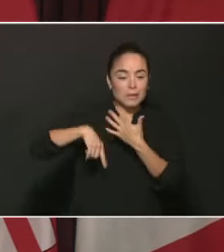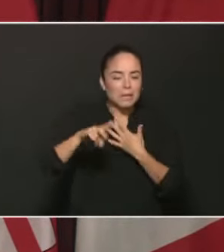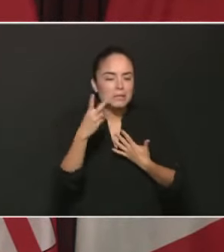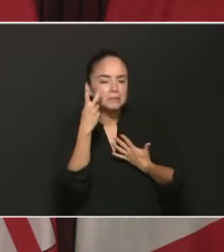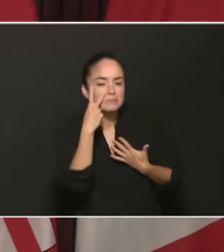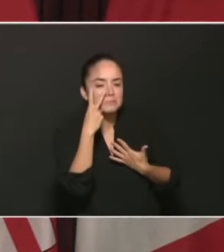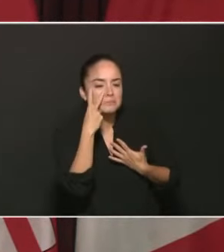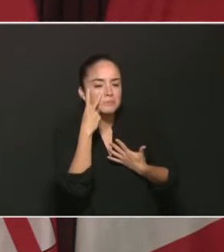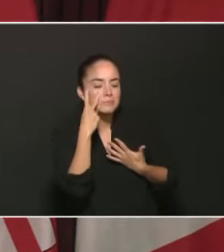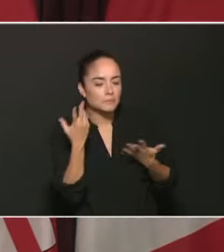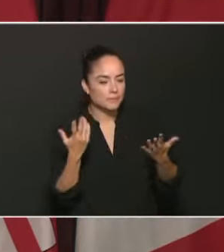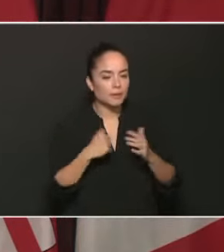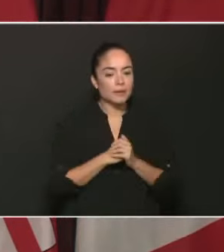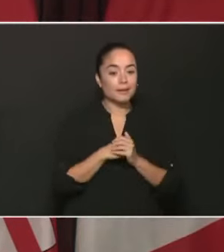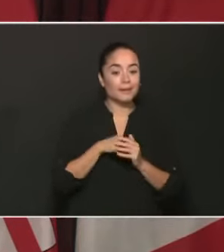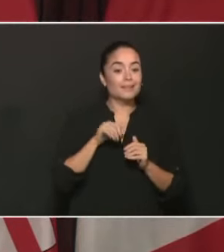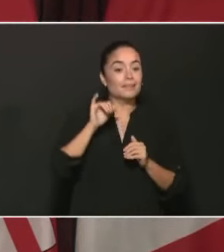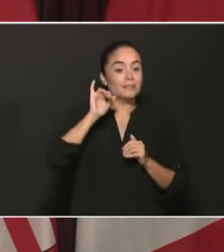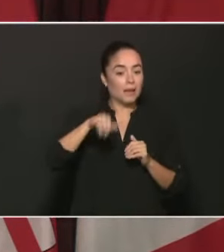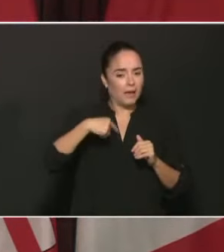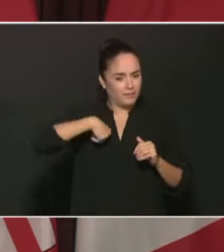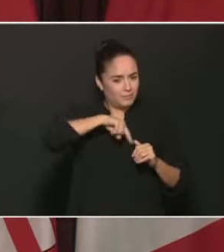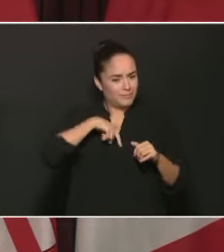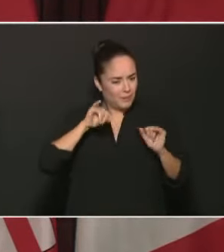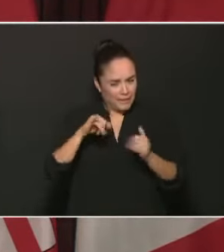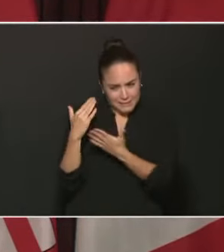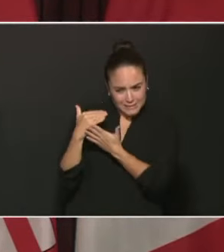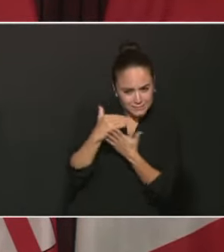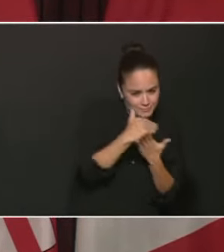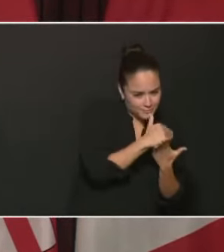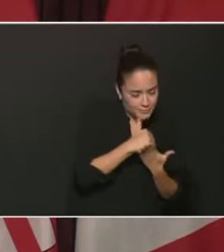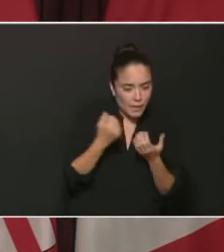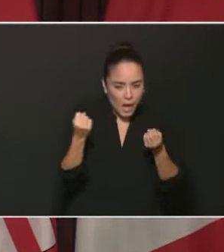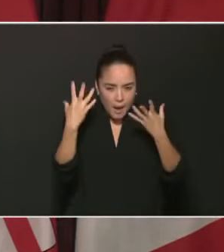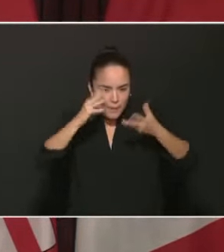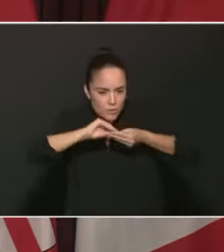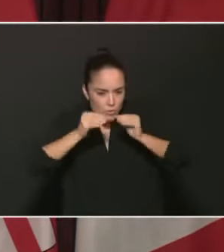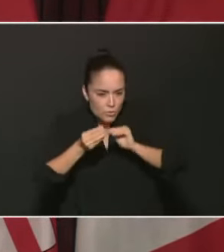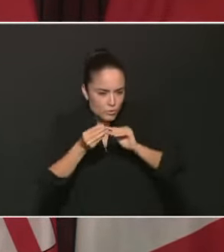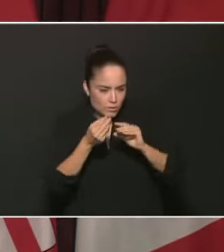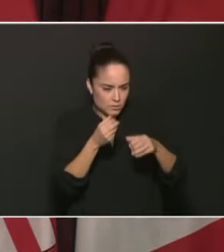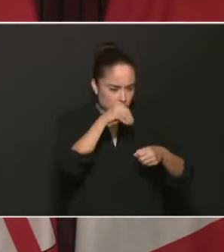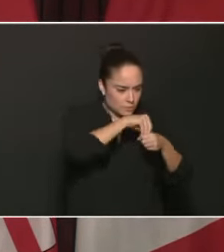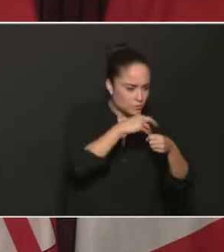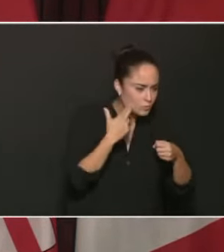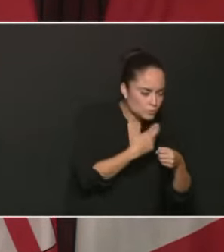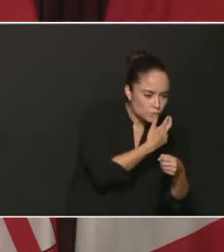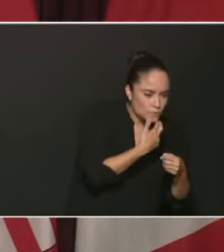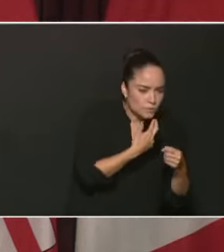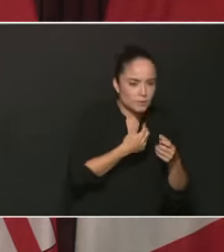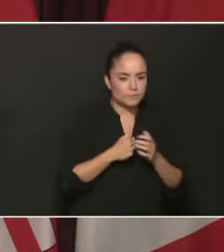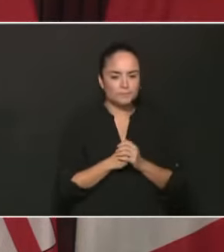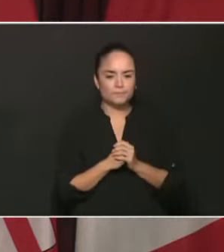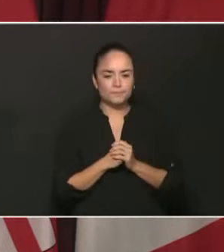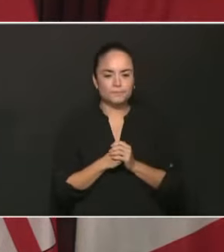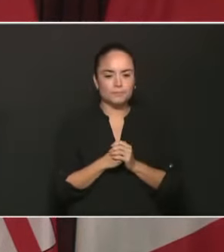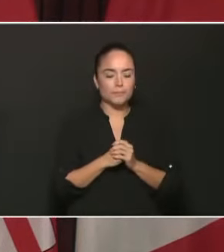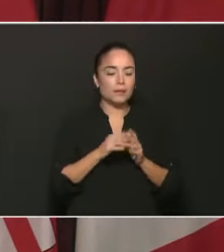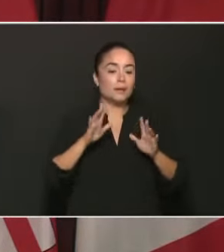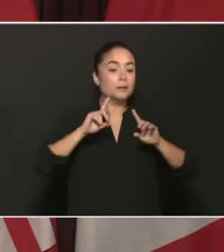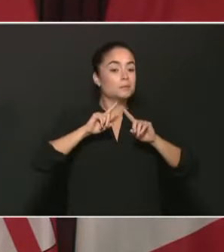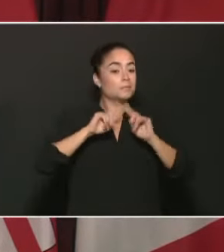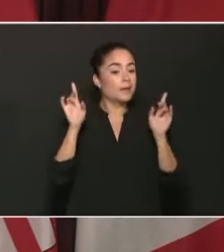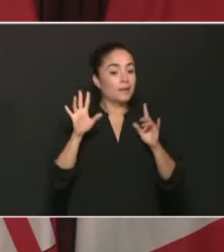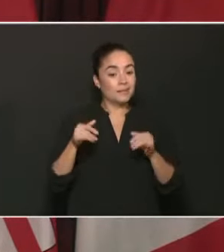businesses and or any distancing requirements. Eventually, this decision is the government decision. It's not mine. It's that of the